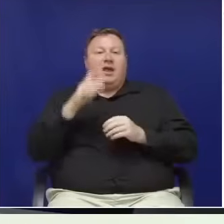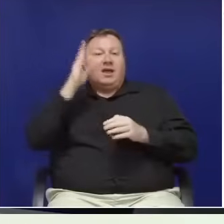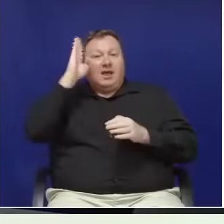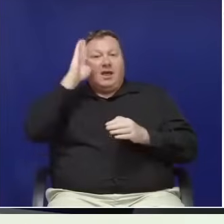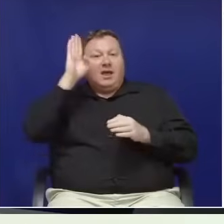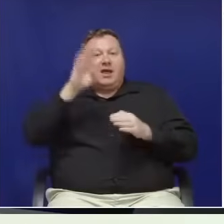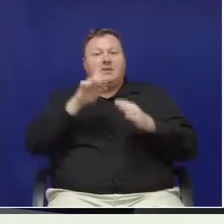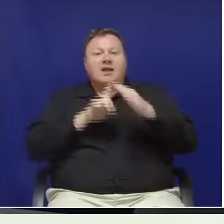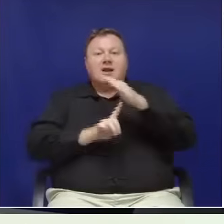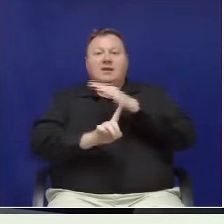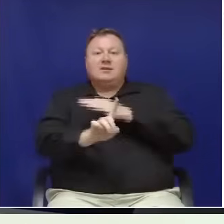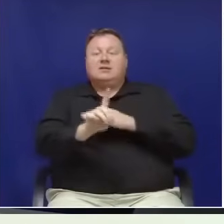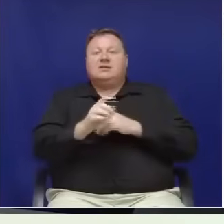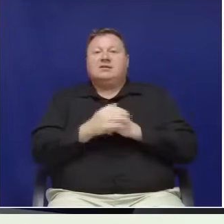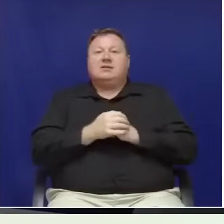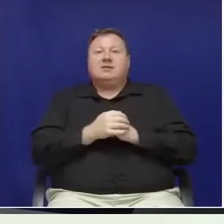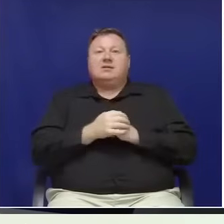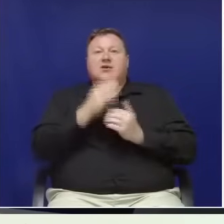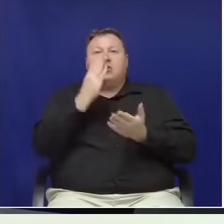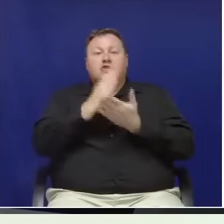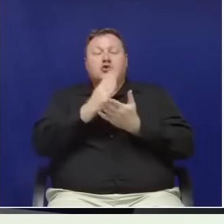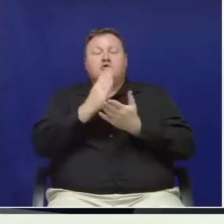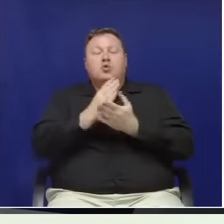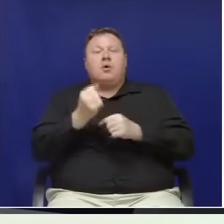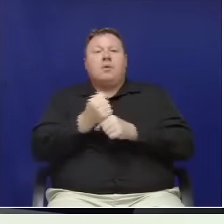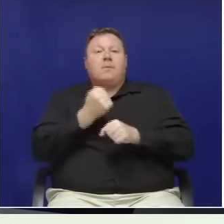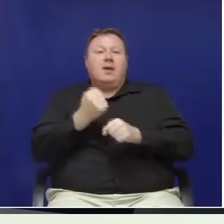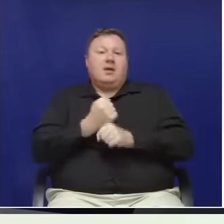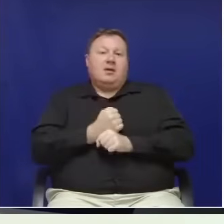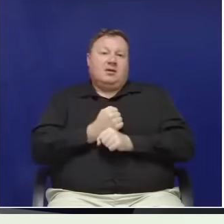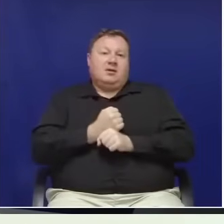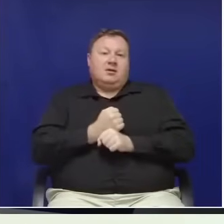are cross-referenced before monthly